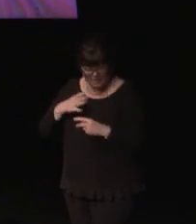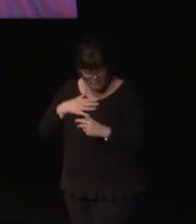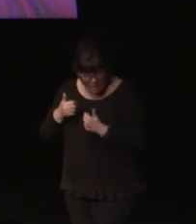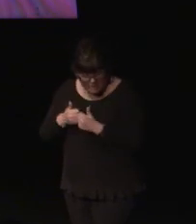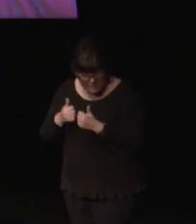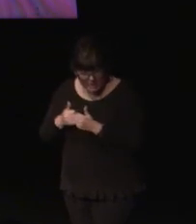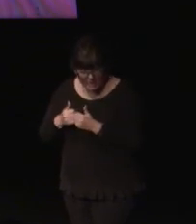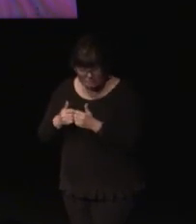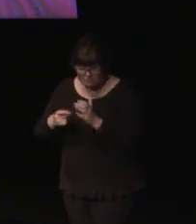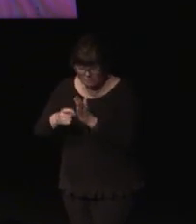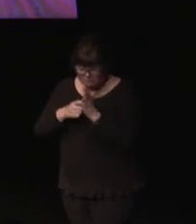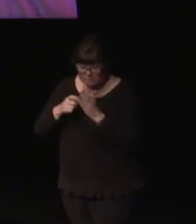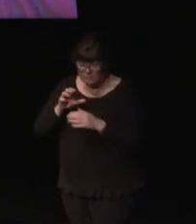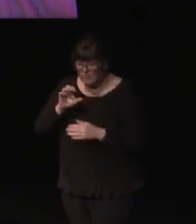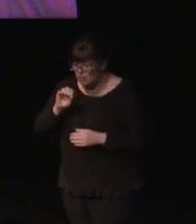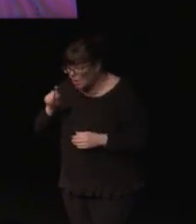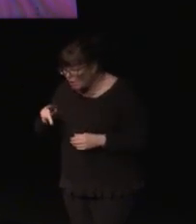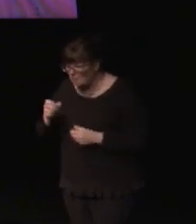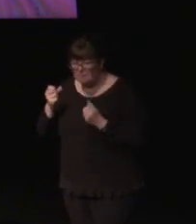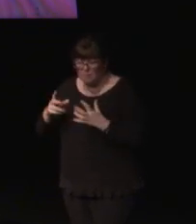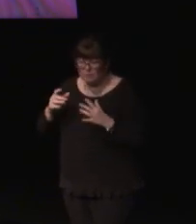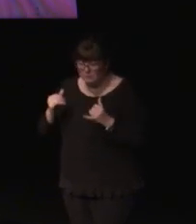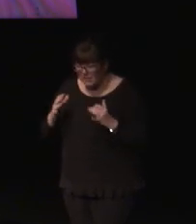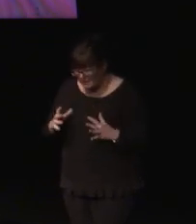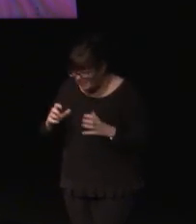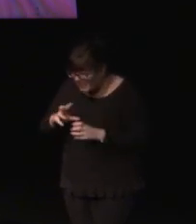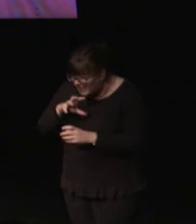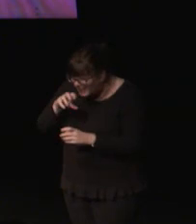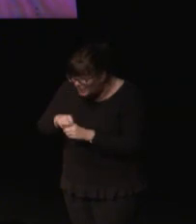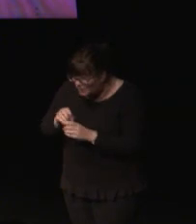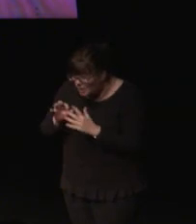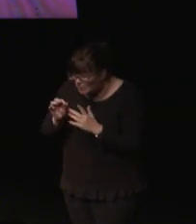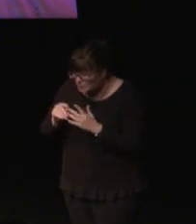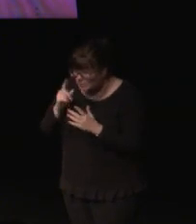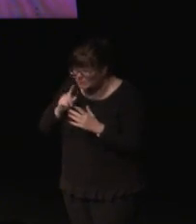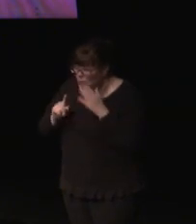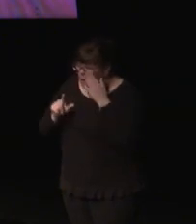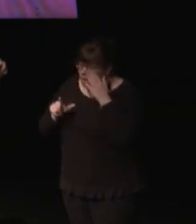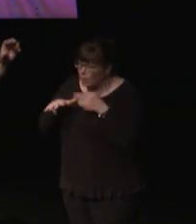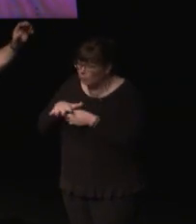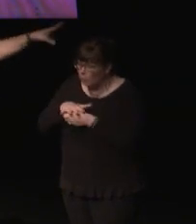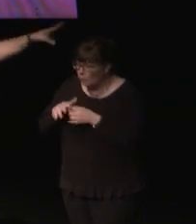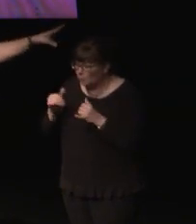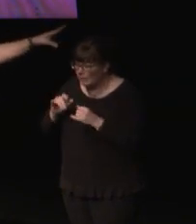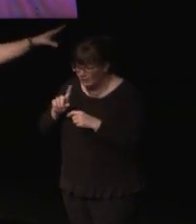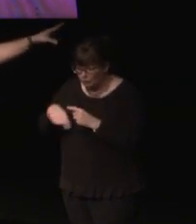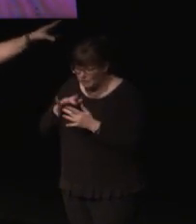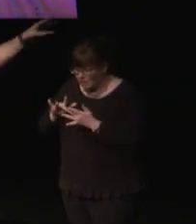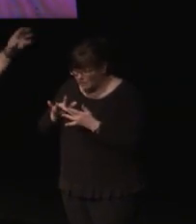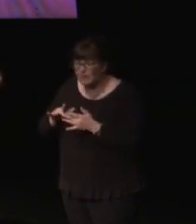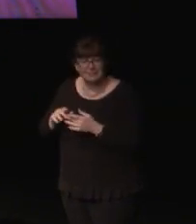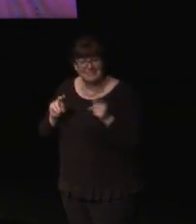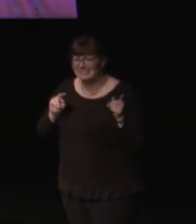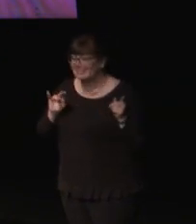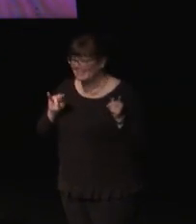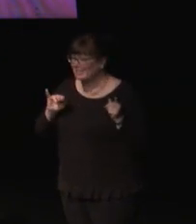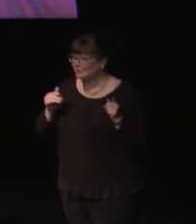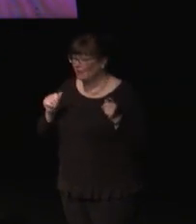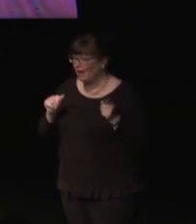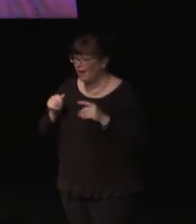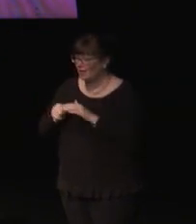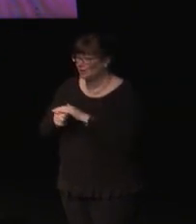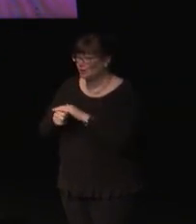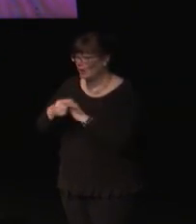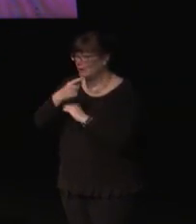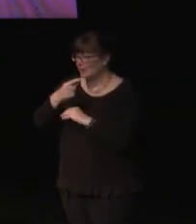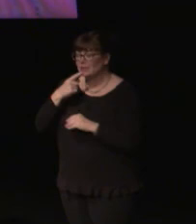co-op or multiplayer, can I include an option for local play rather than just online? And I have Ninja Turtles up there because this